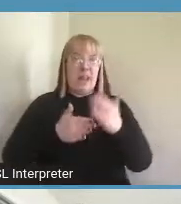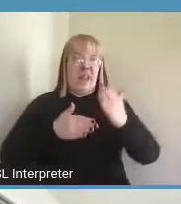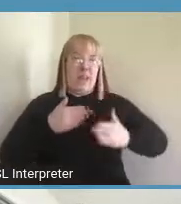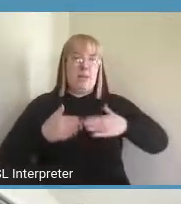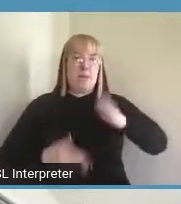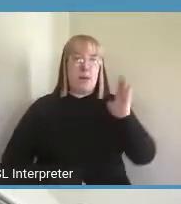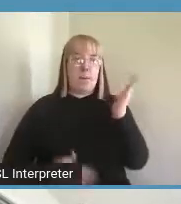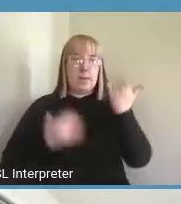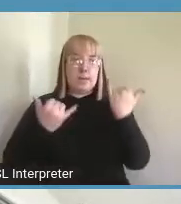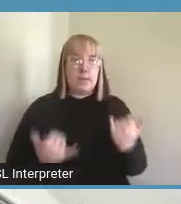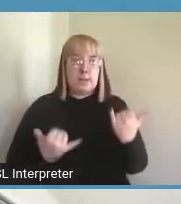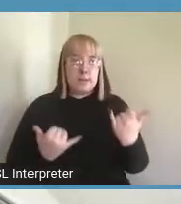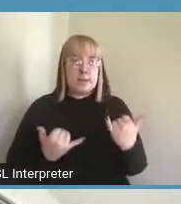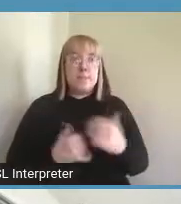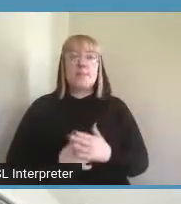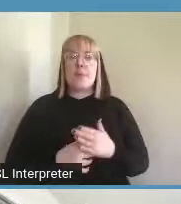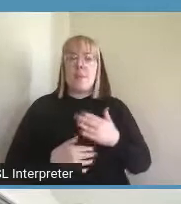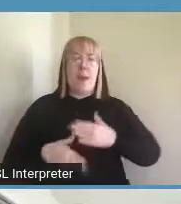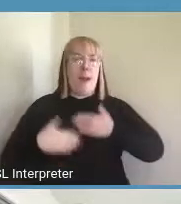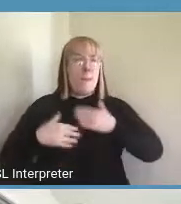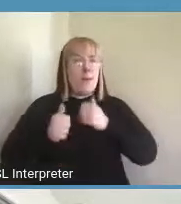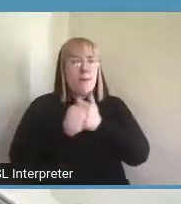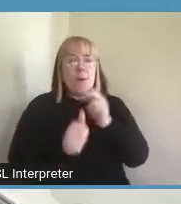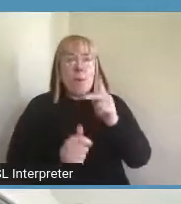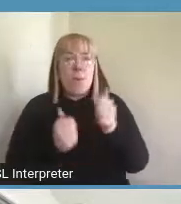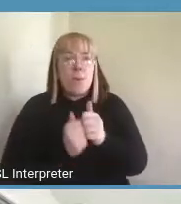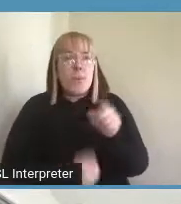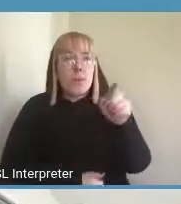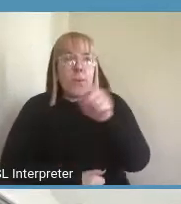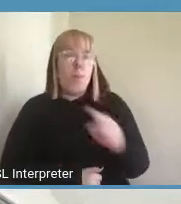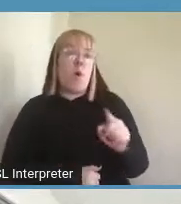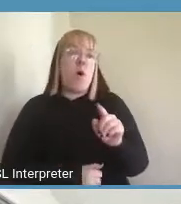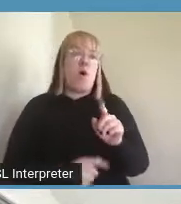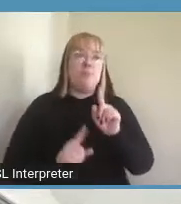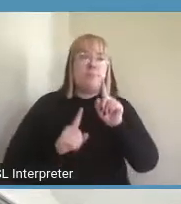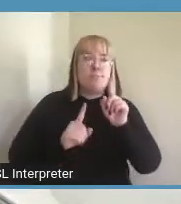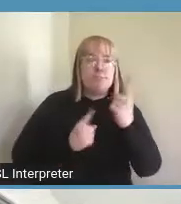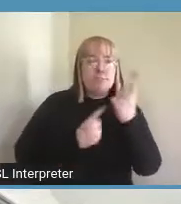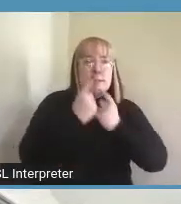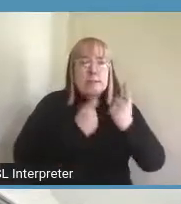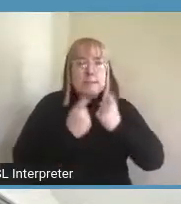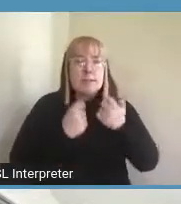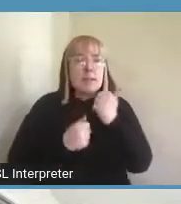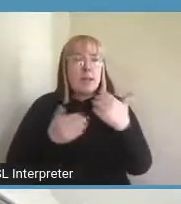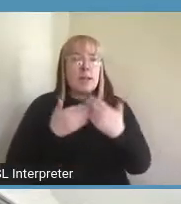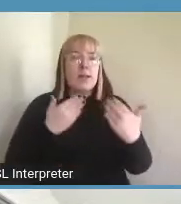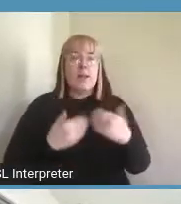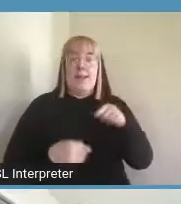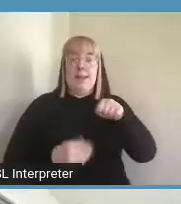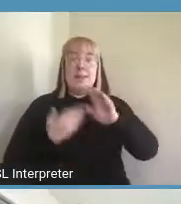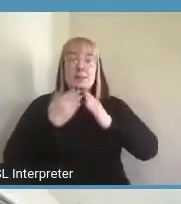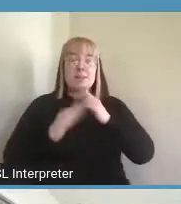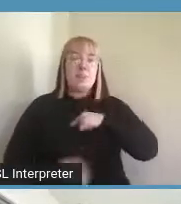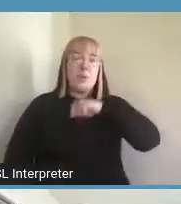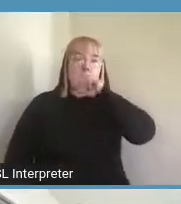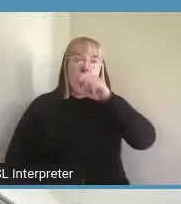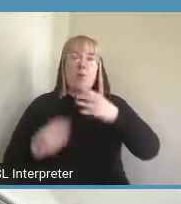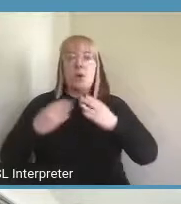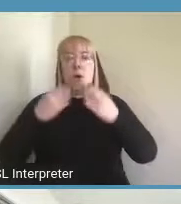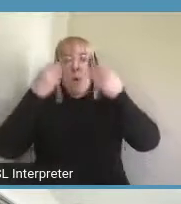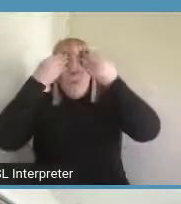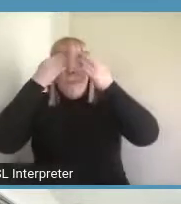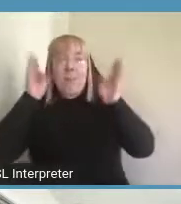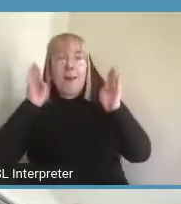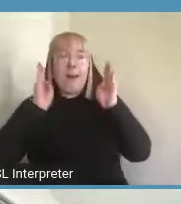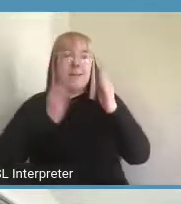happy to follow up with you. And one of the things I love about this community is how much we are open and sharing and help each other